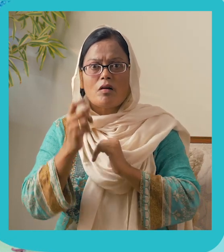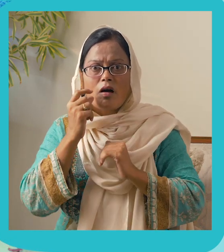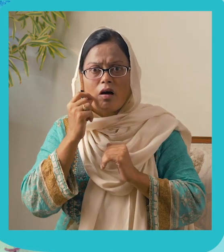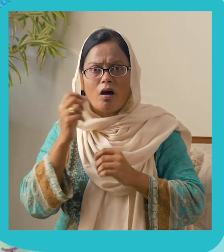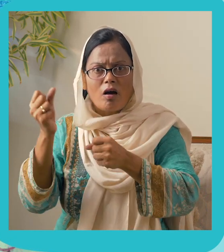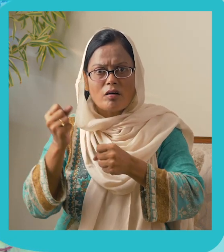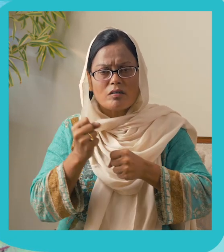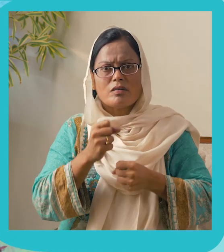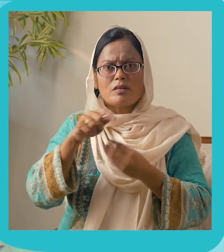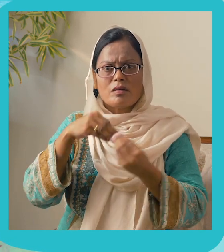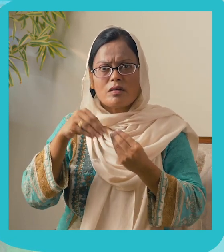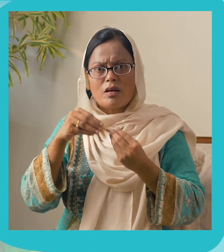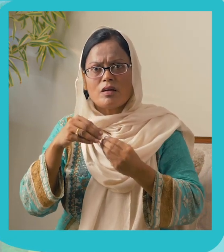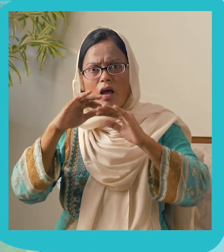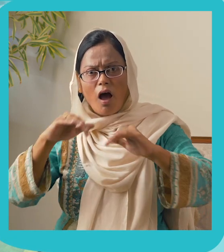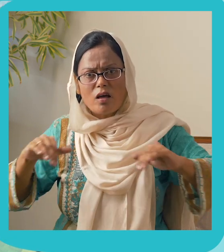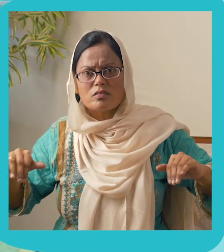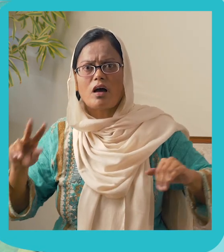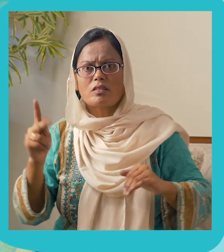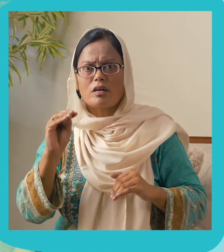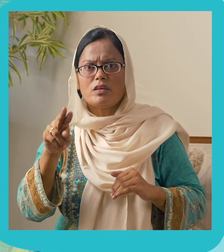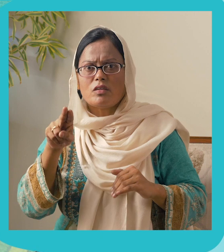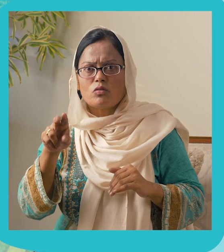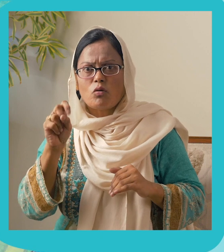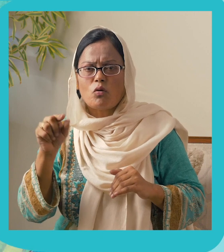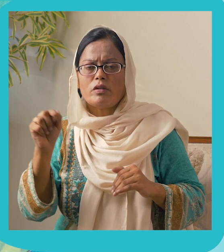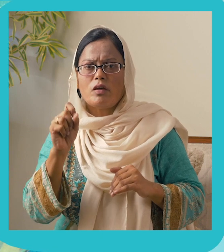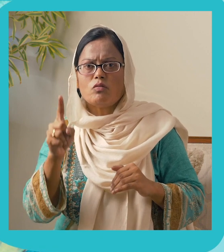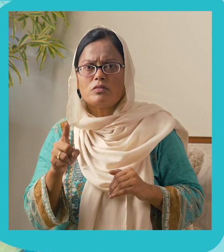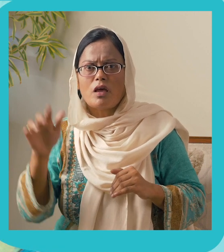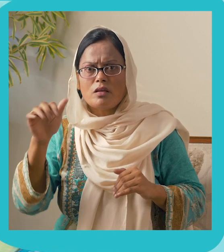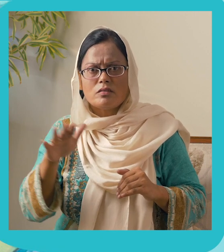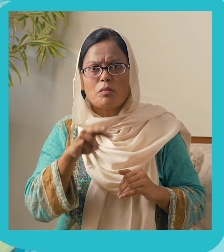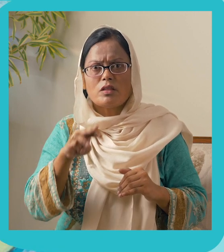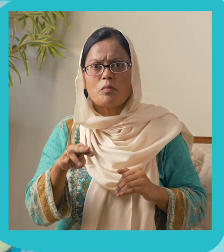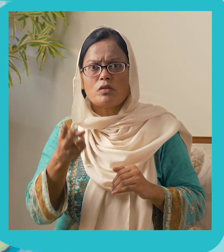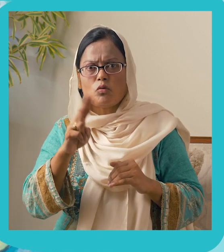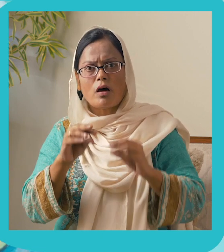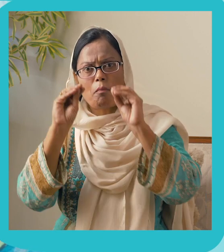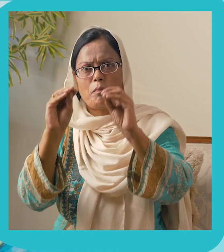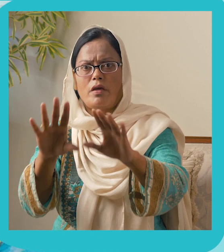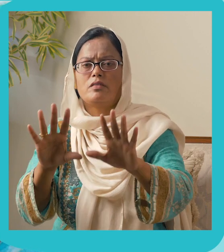Much to his delight, the kind fisherman freed Olive from the horrible plogger